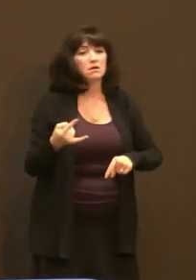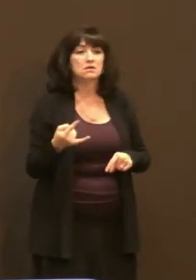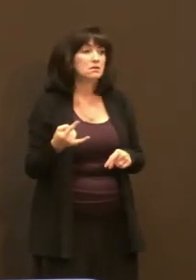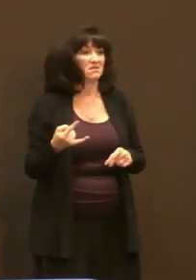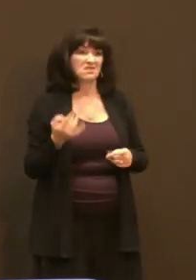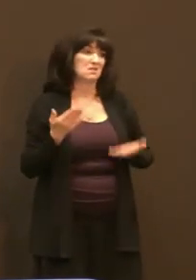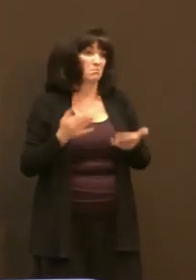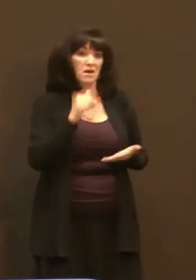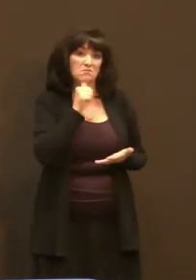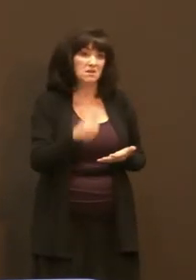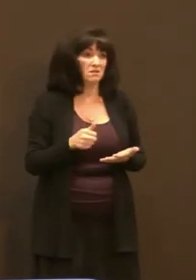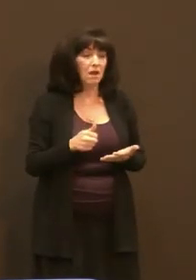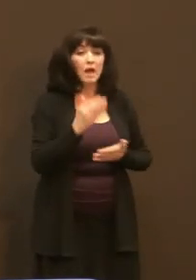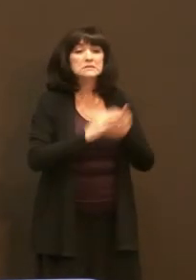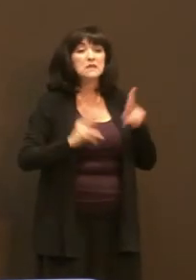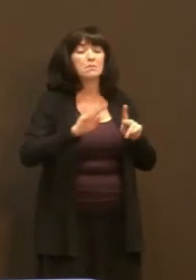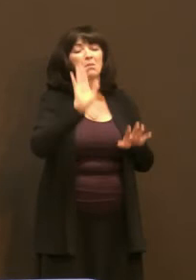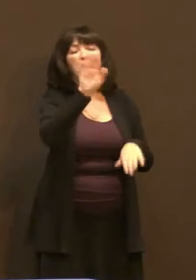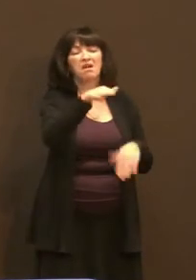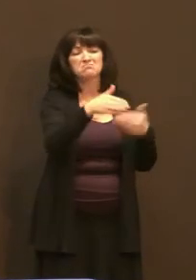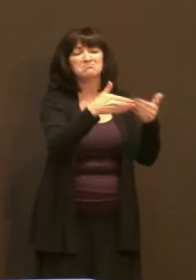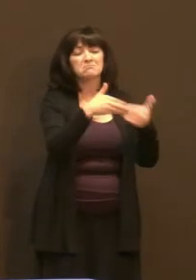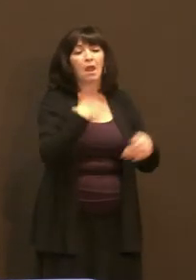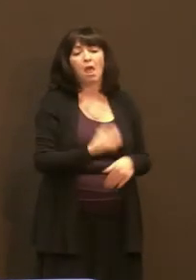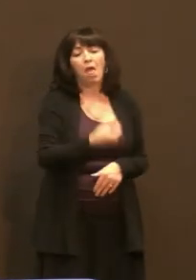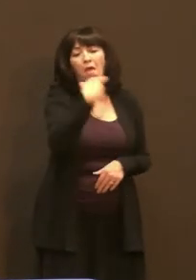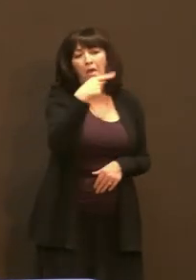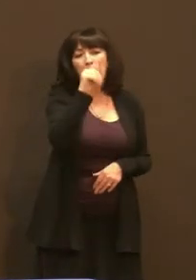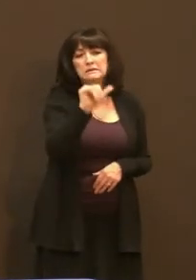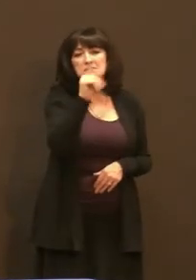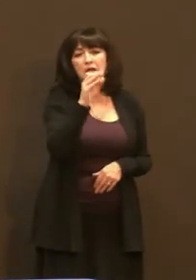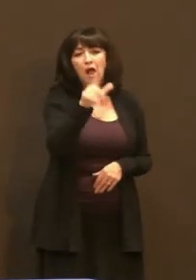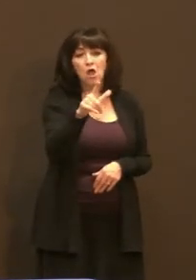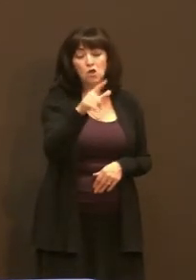because they got to go to work. We're not testing asymptomatic people,